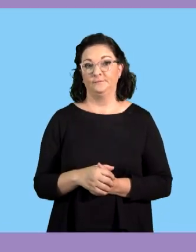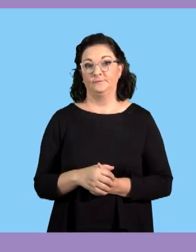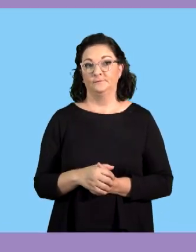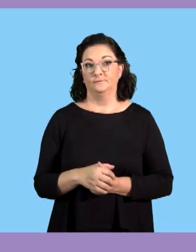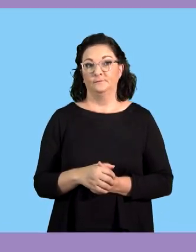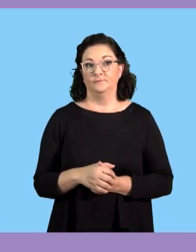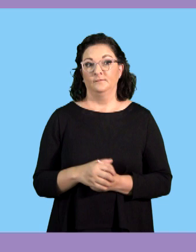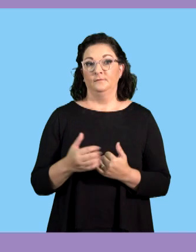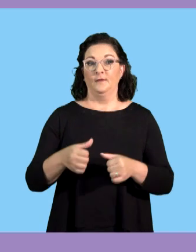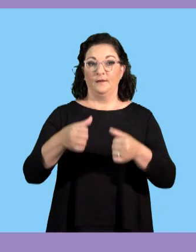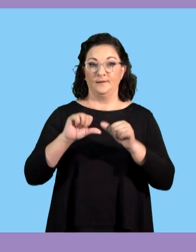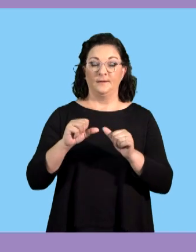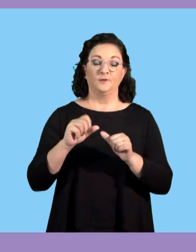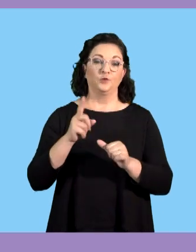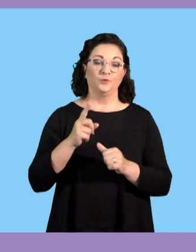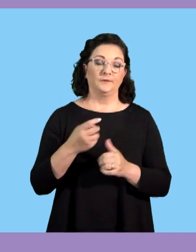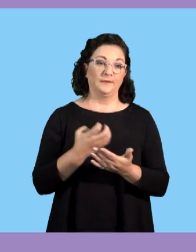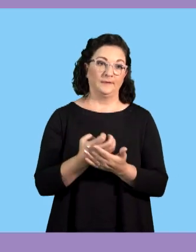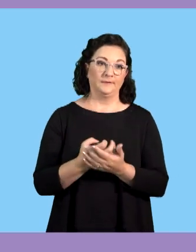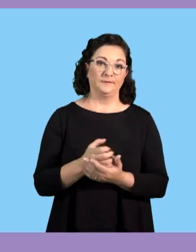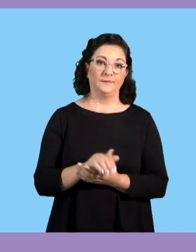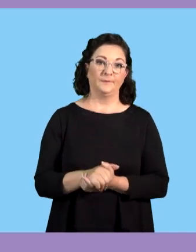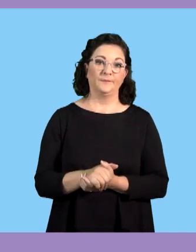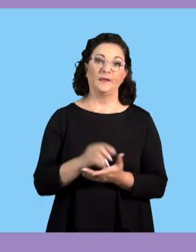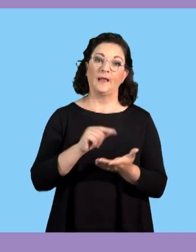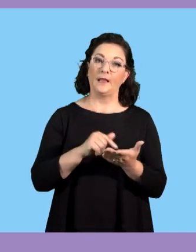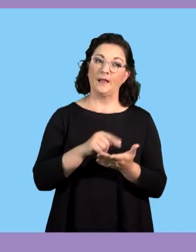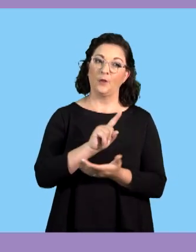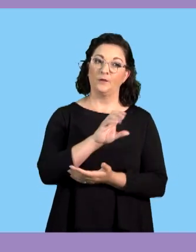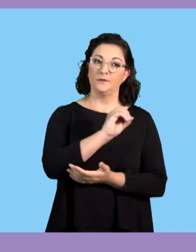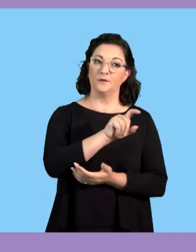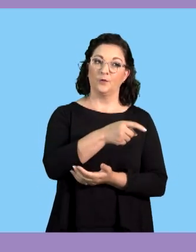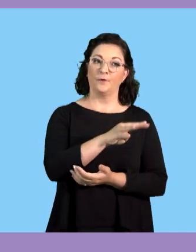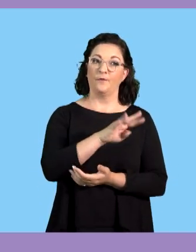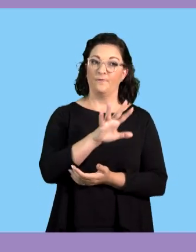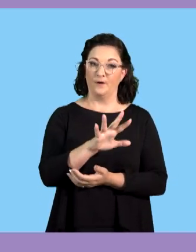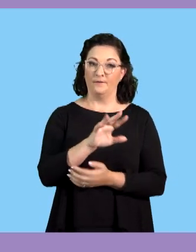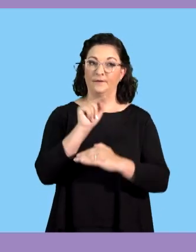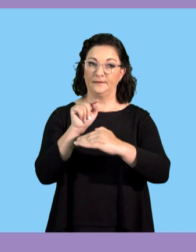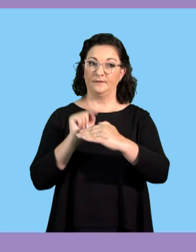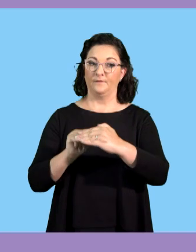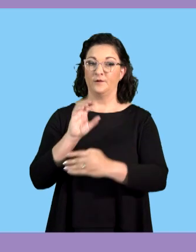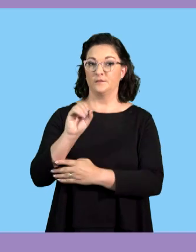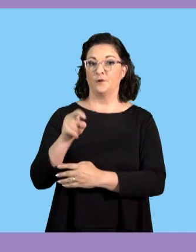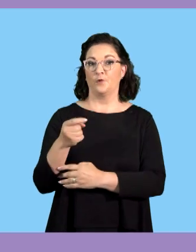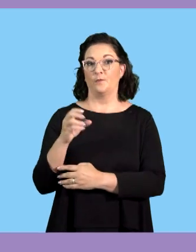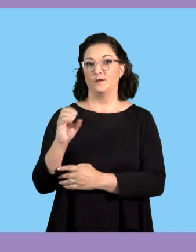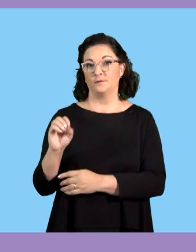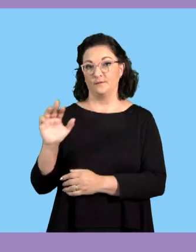0.08. Here's the next example. It reads, calculate 0.45 divided